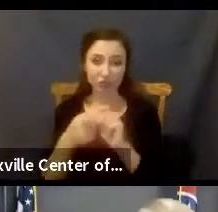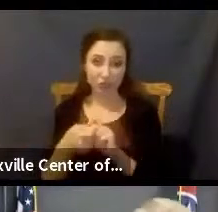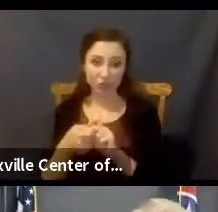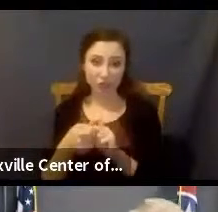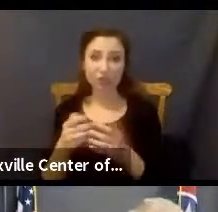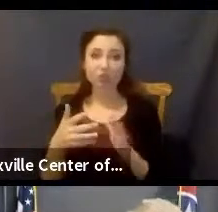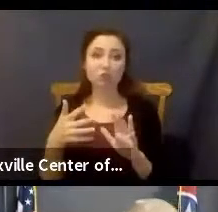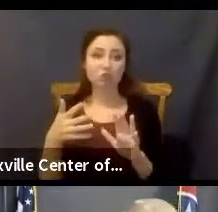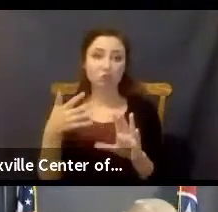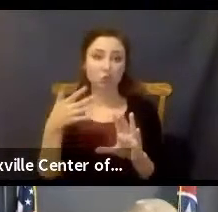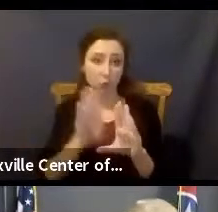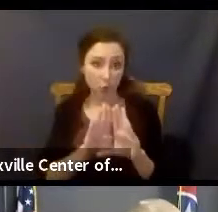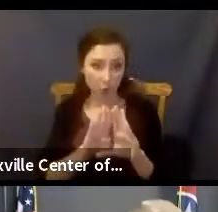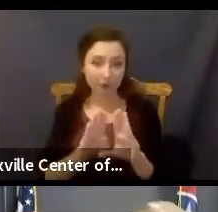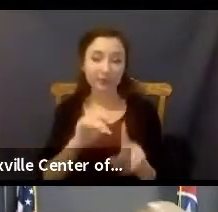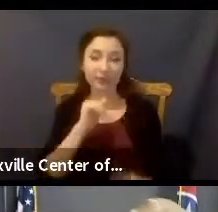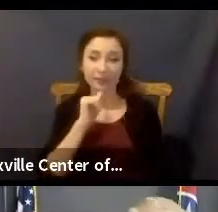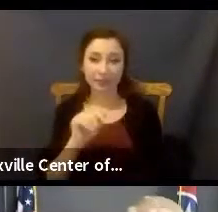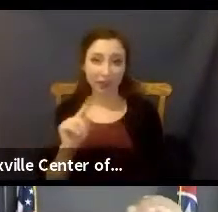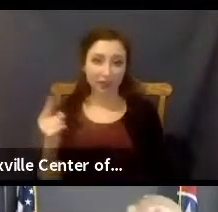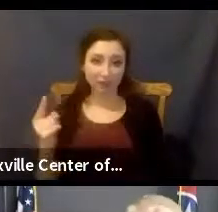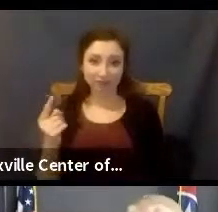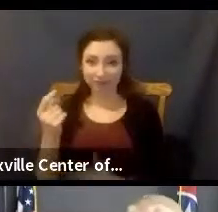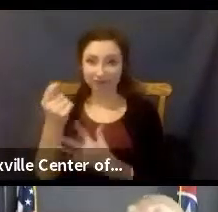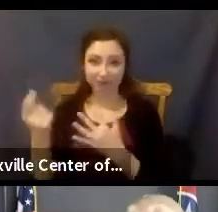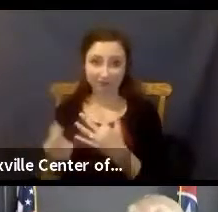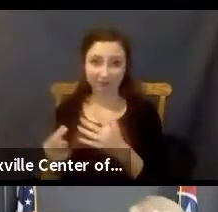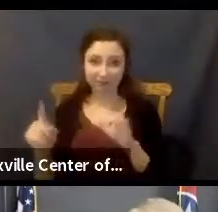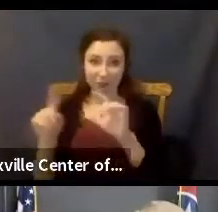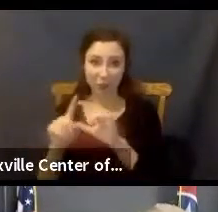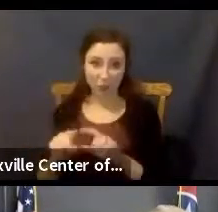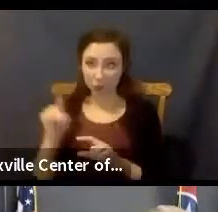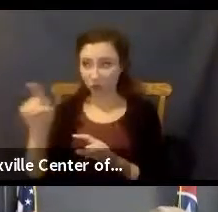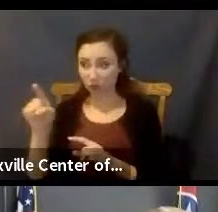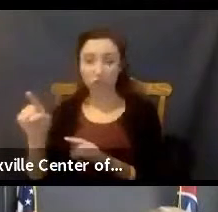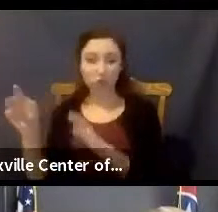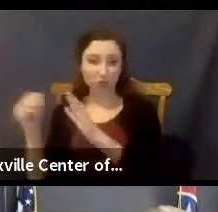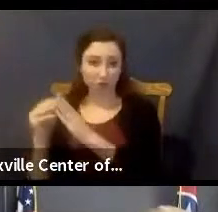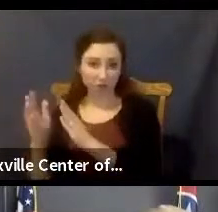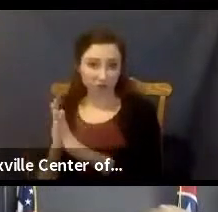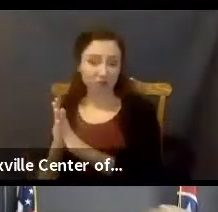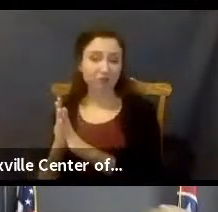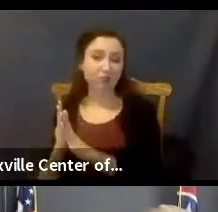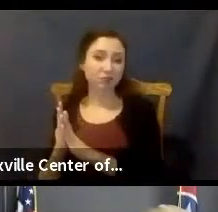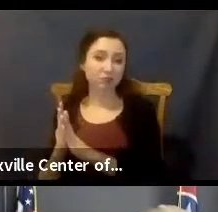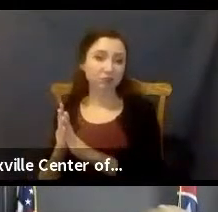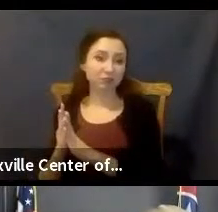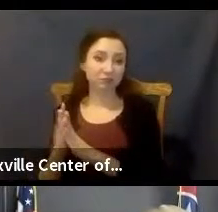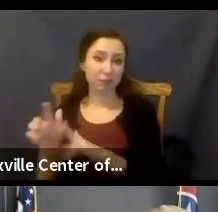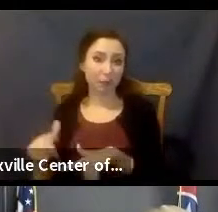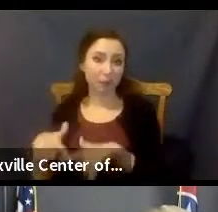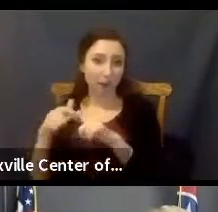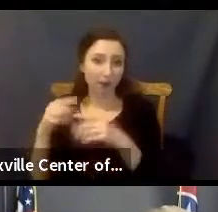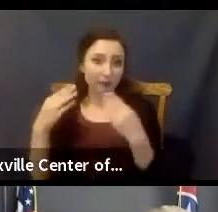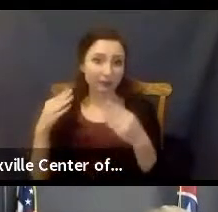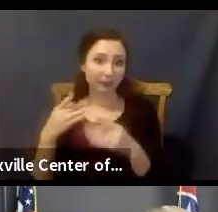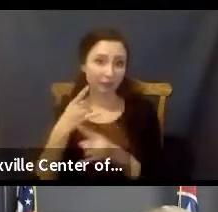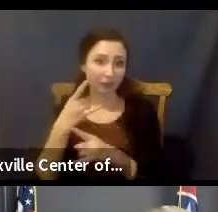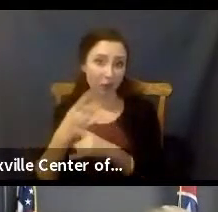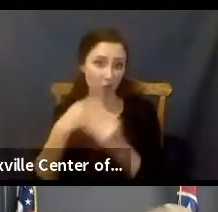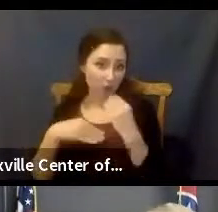closing instead of, and take the other wording that Mr. Sanders was noting of ceasing sales of alcohol and